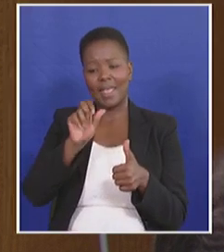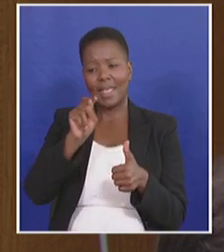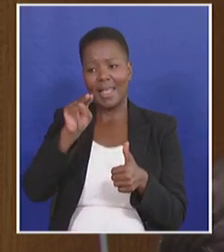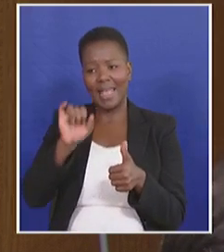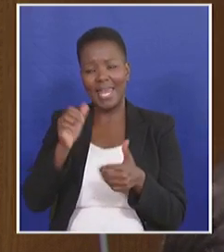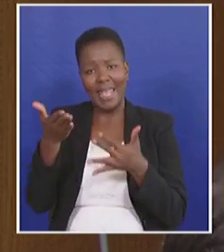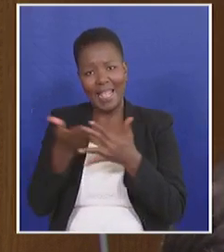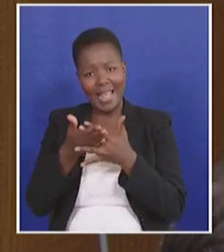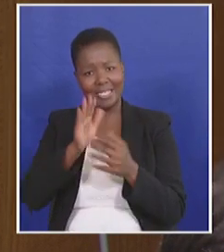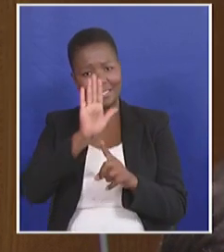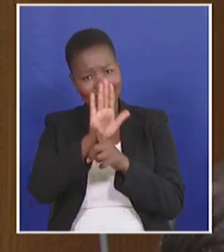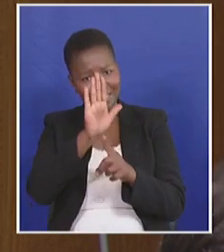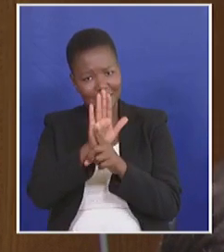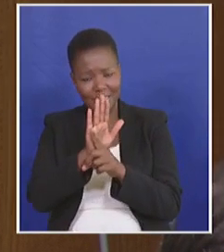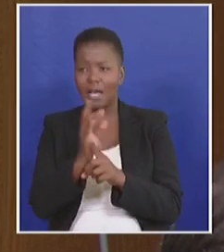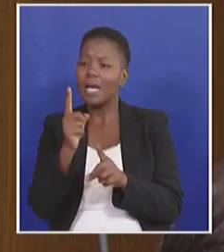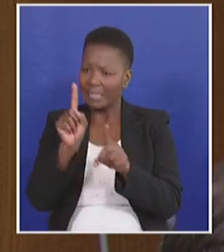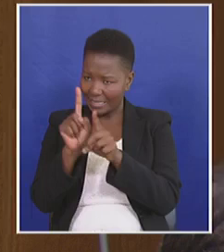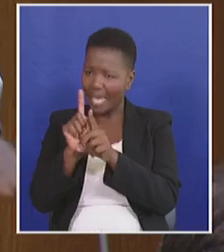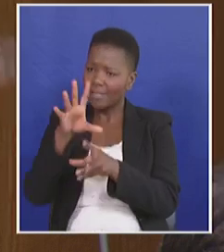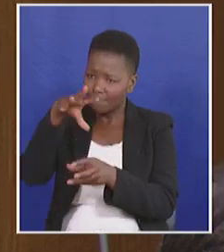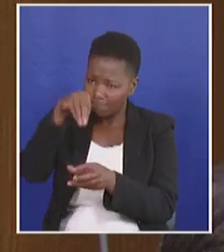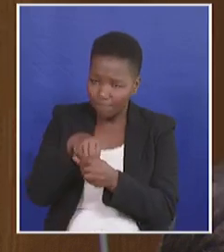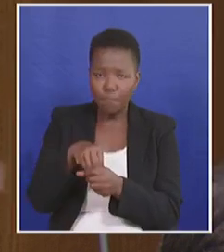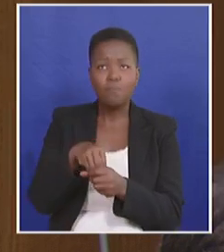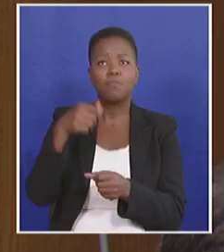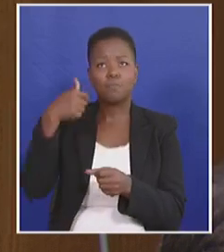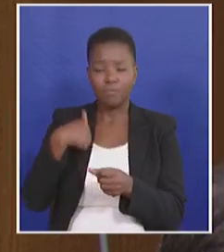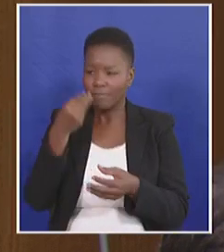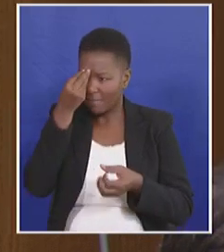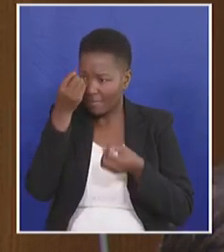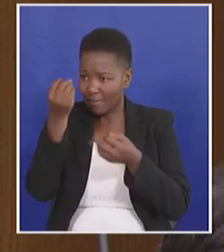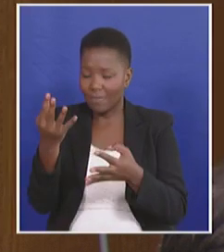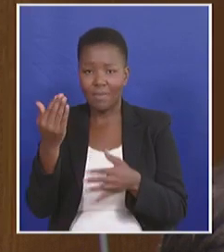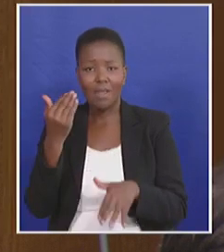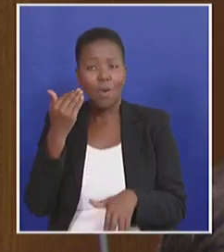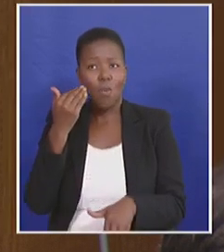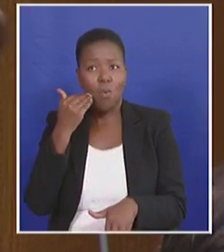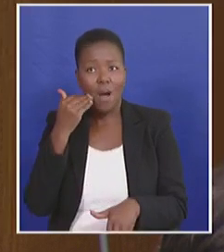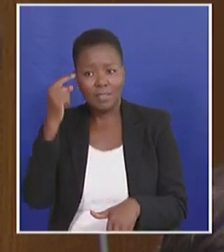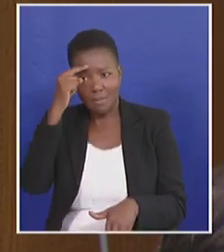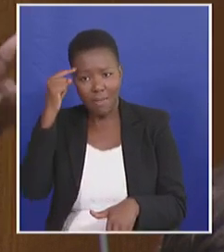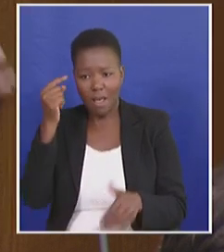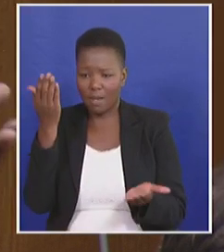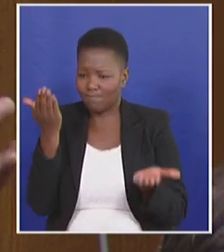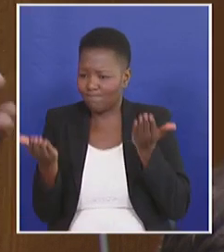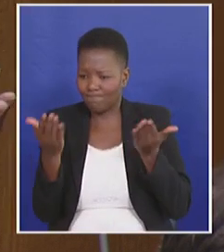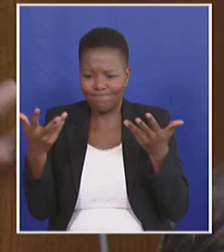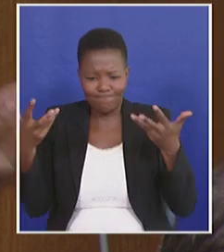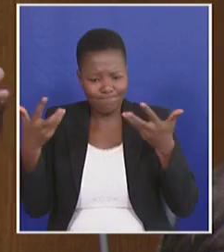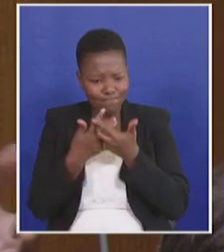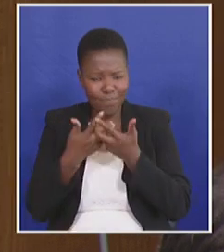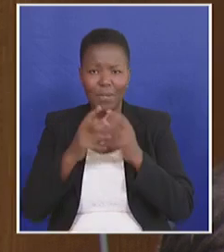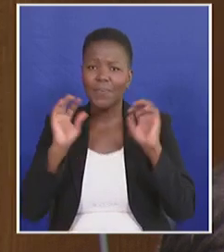cases. And now I'm saying to you that there's an imbalance in which through which you guys are dealing